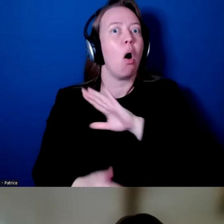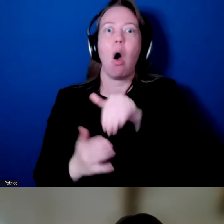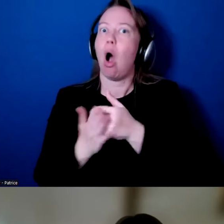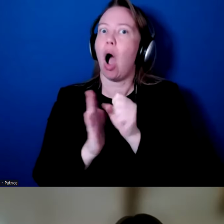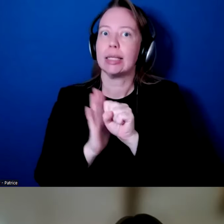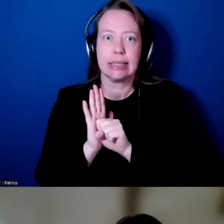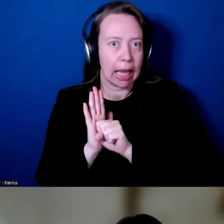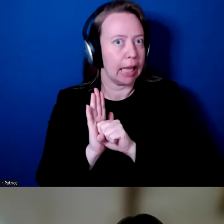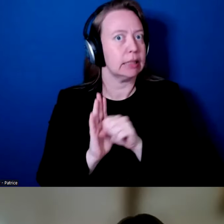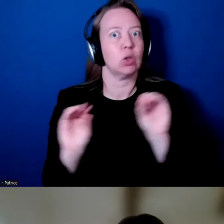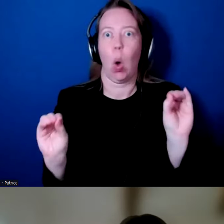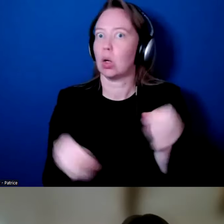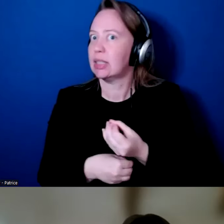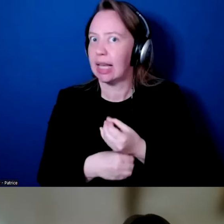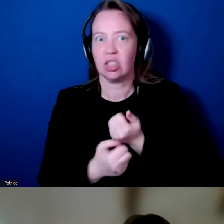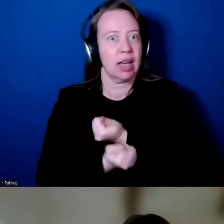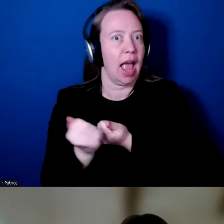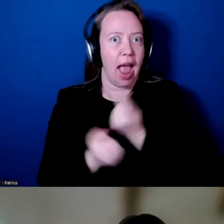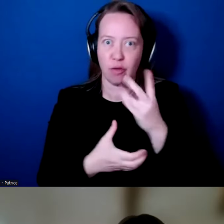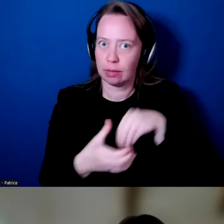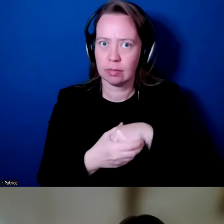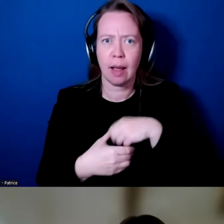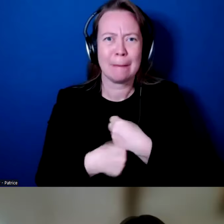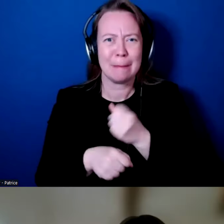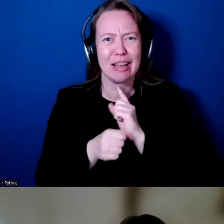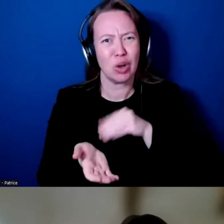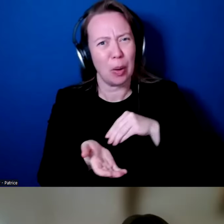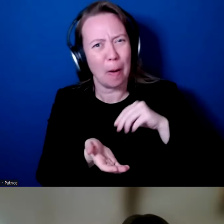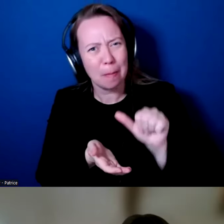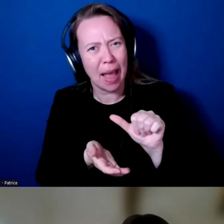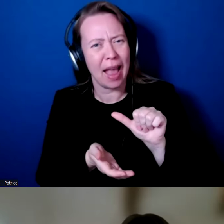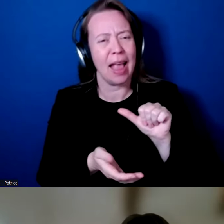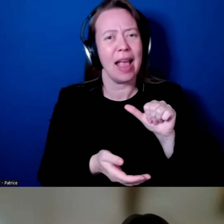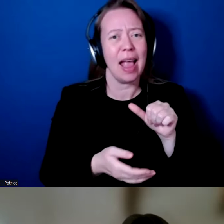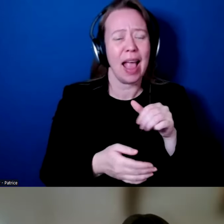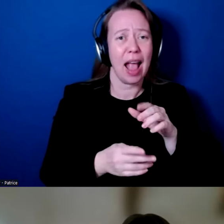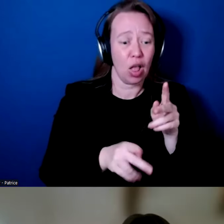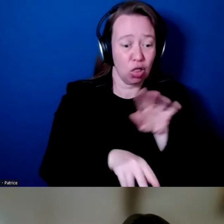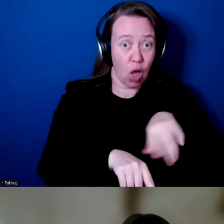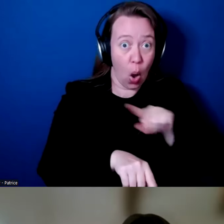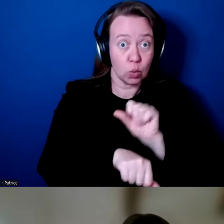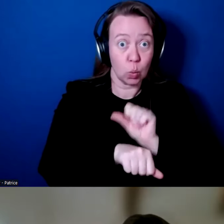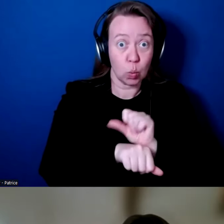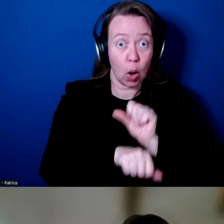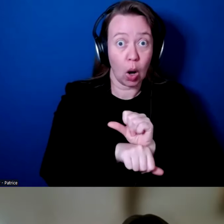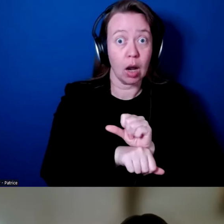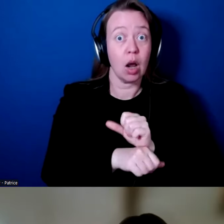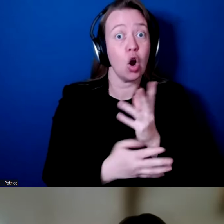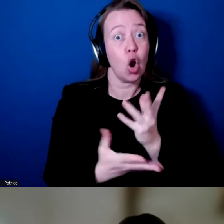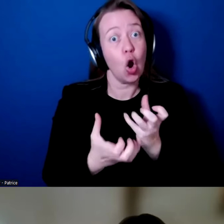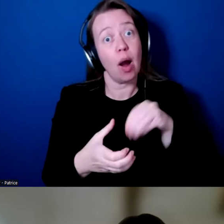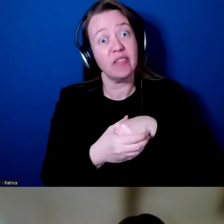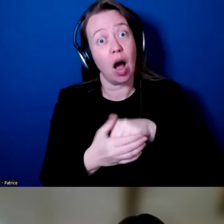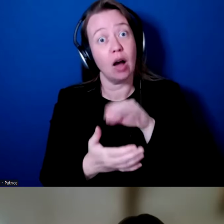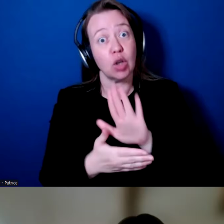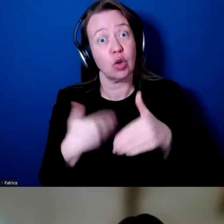organizations, is ensuring that you are compensating family caregivers and direct care workers who are participating in the design and